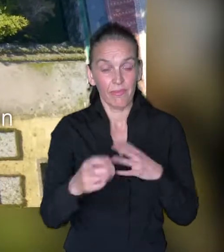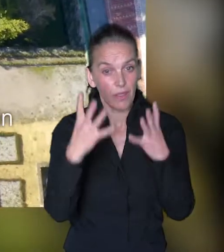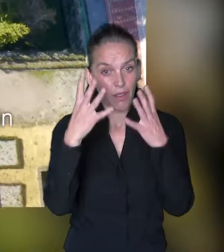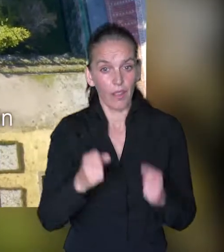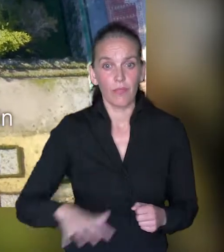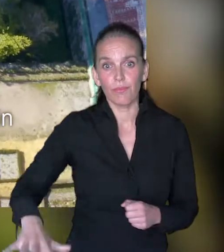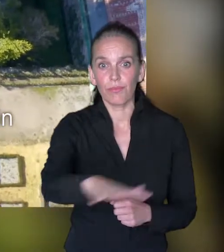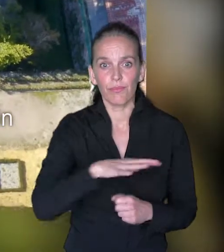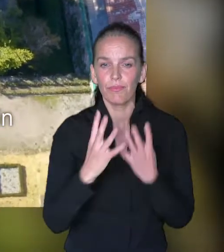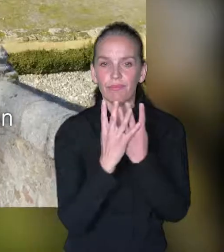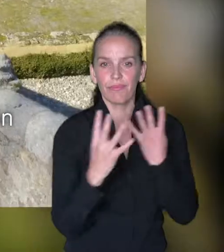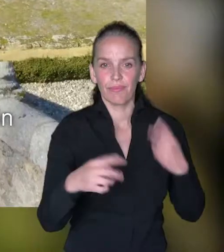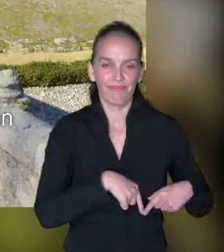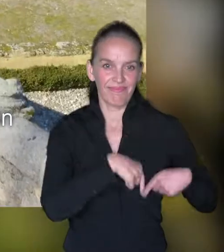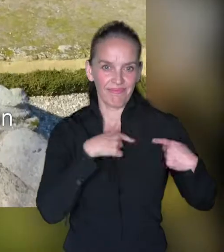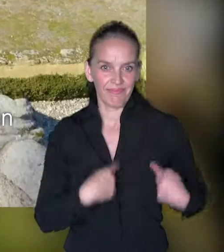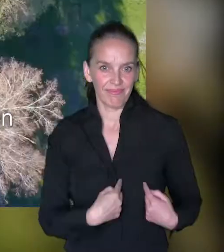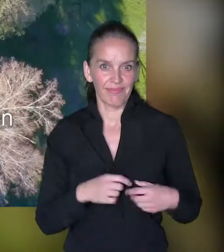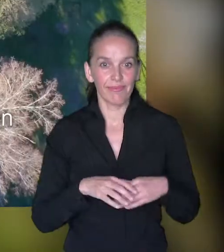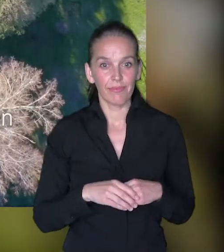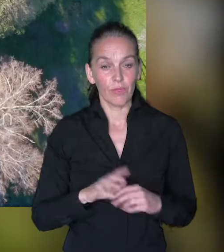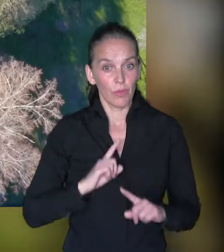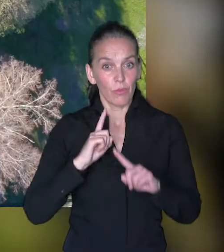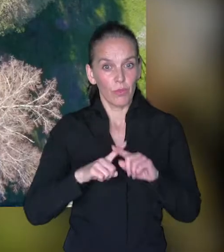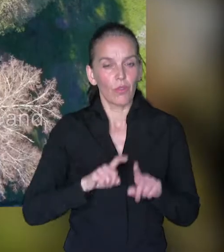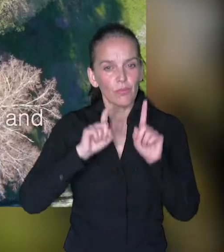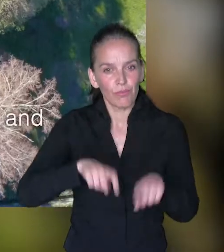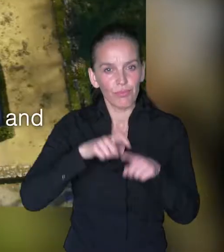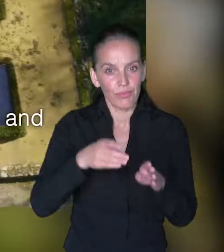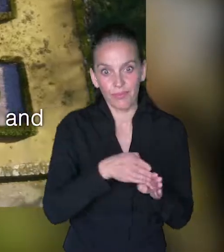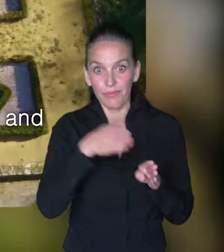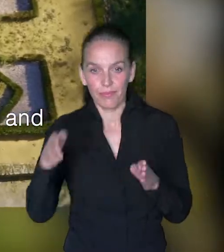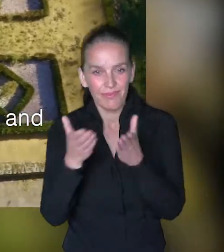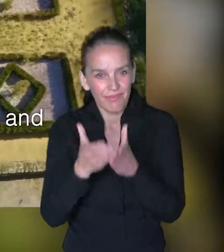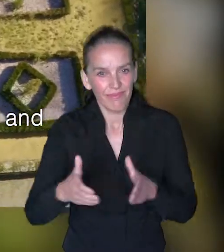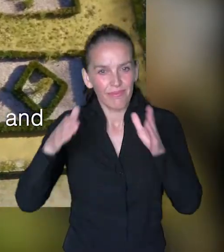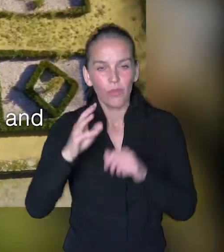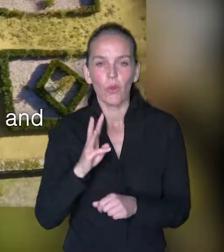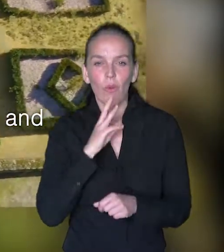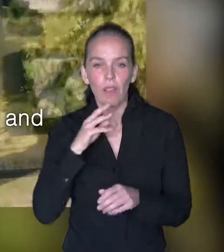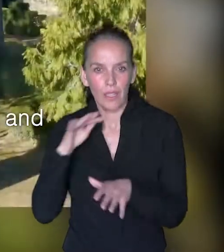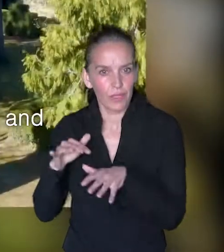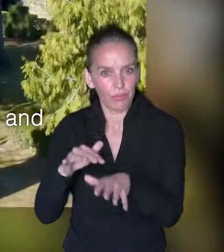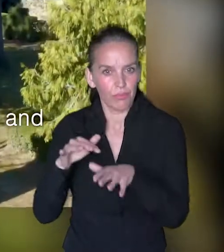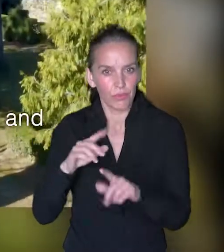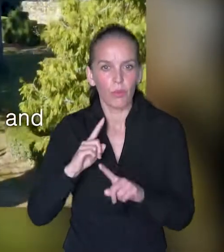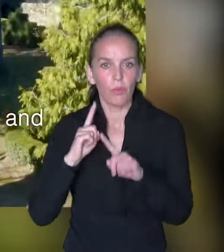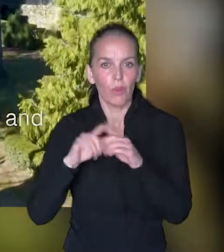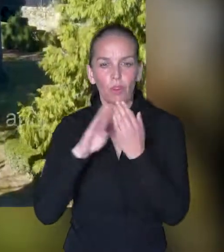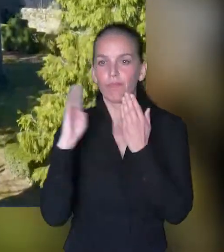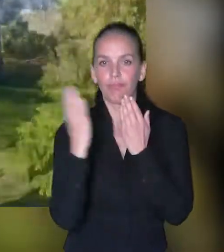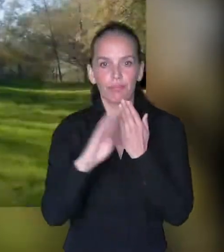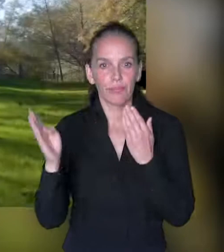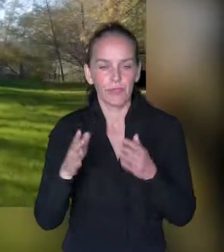The lower esplanades are occupied by the Jardín Romántico and the Huerta de Abajo, next to irrigation channels and ancient